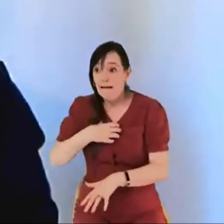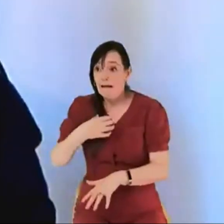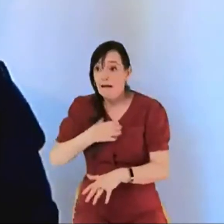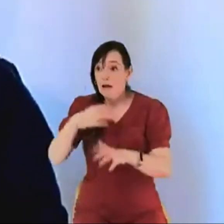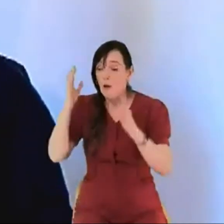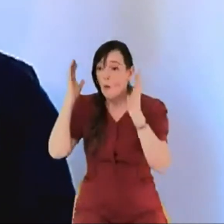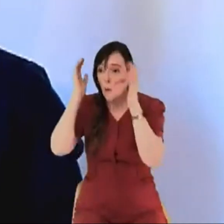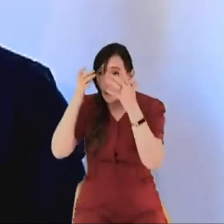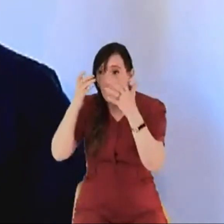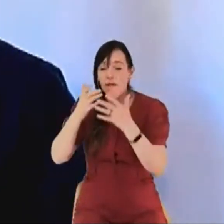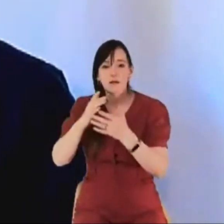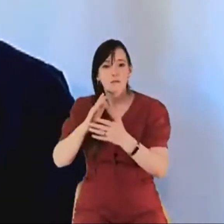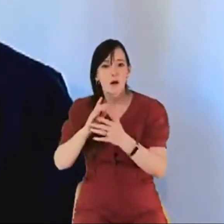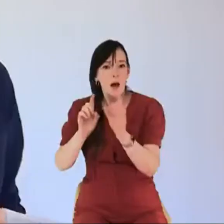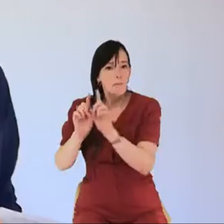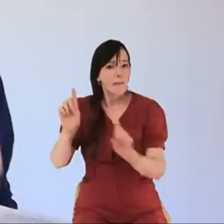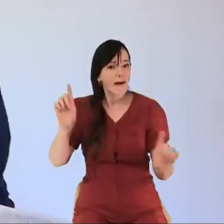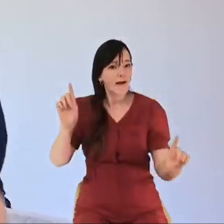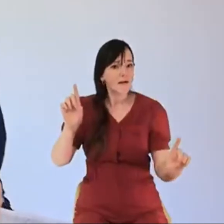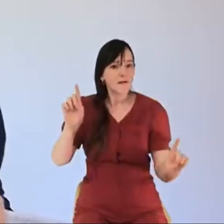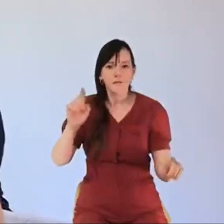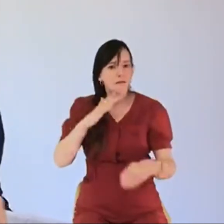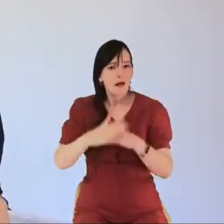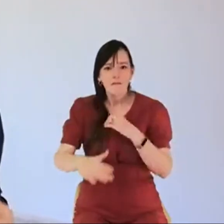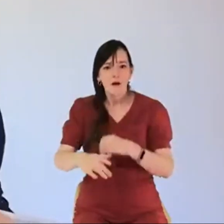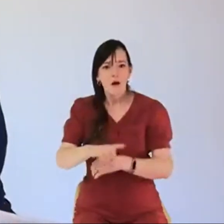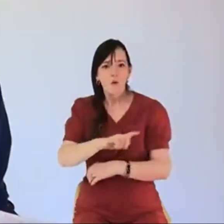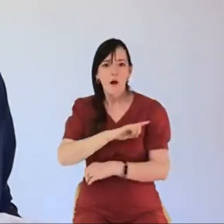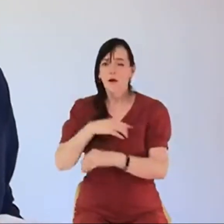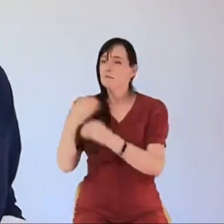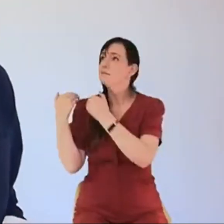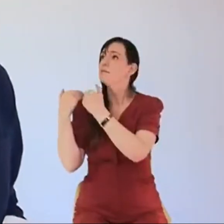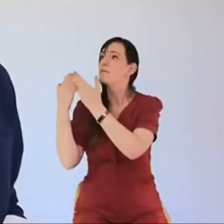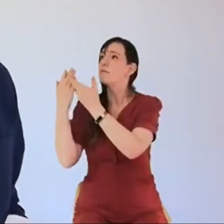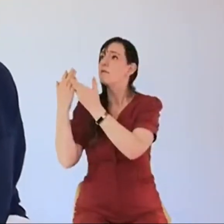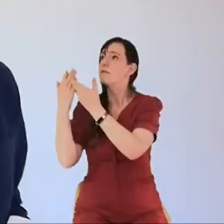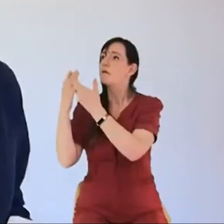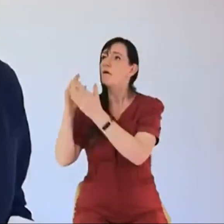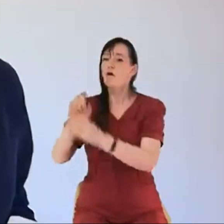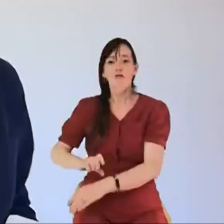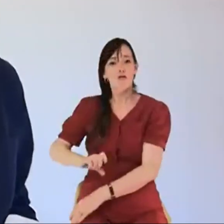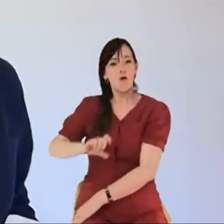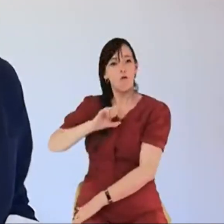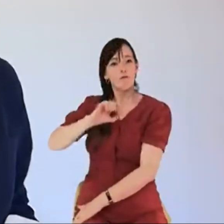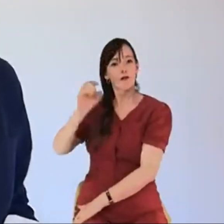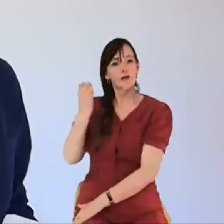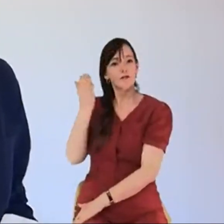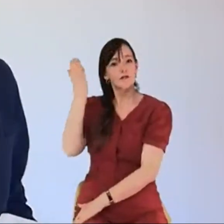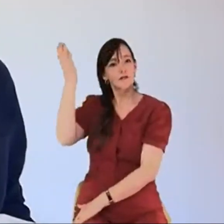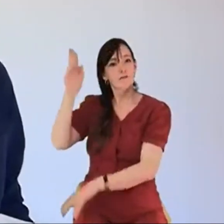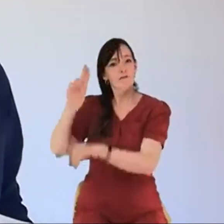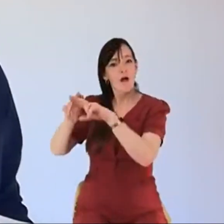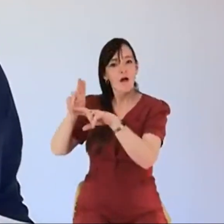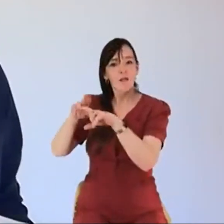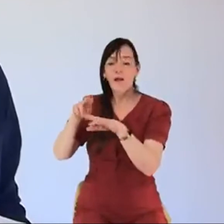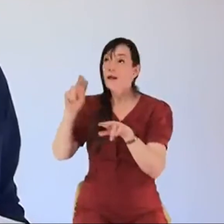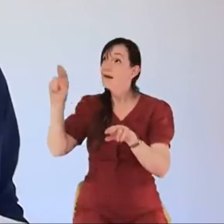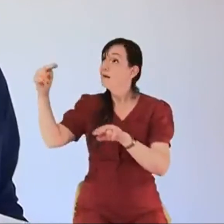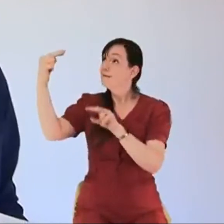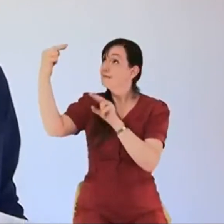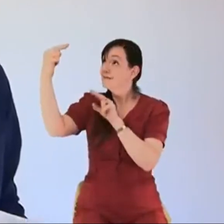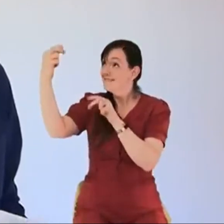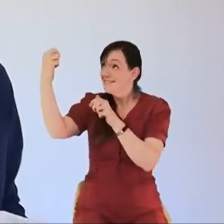because my dad is taking me to lord's